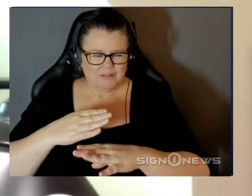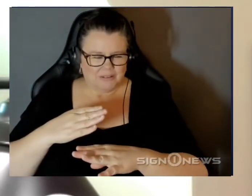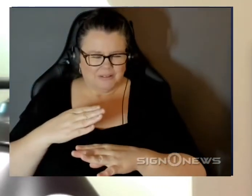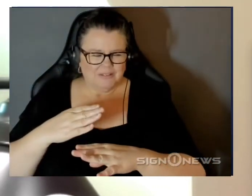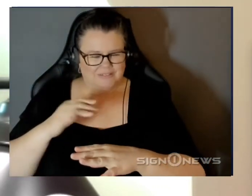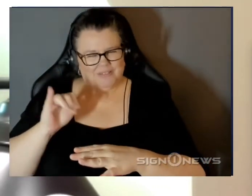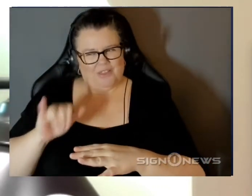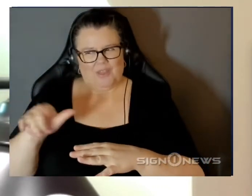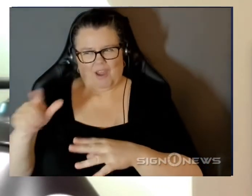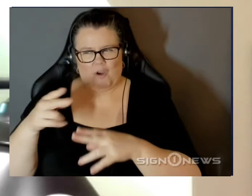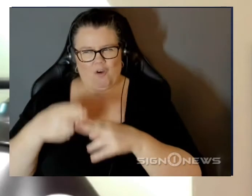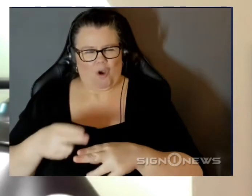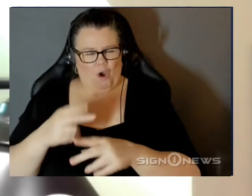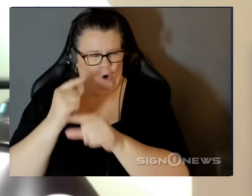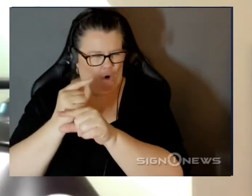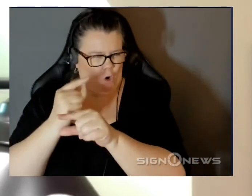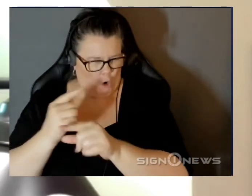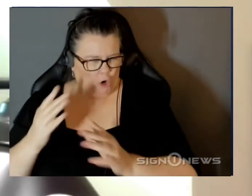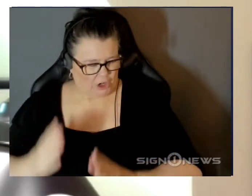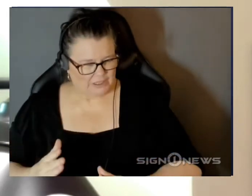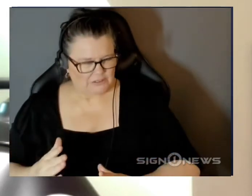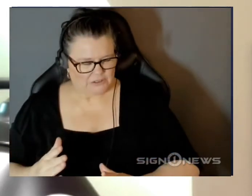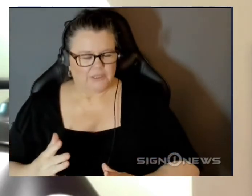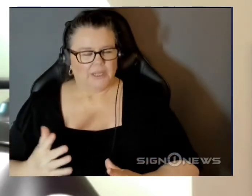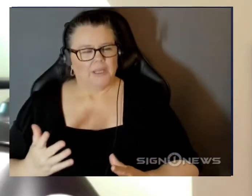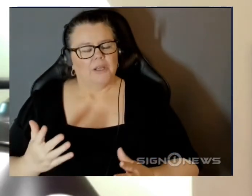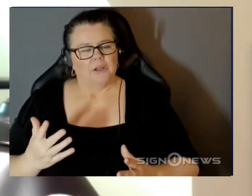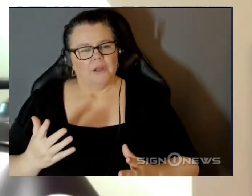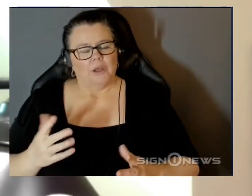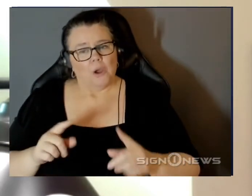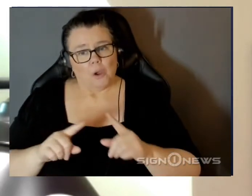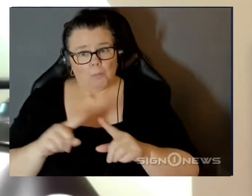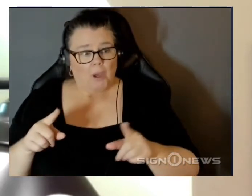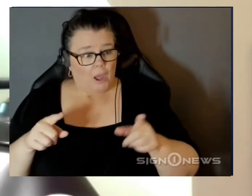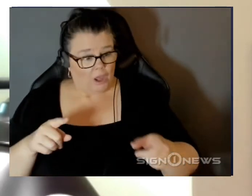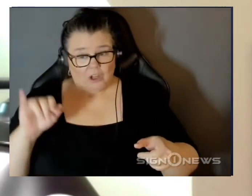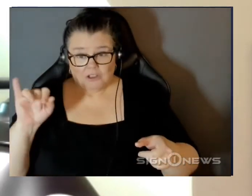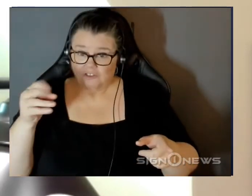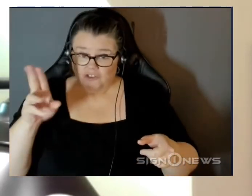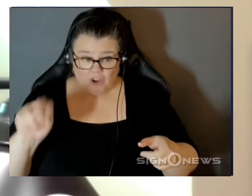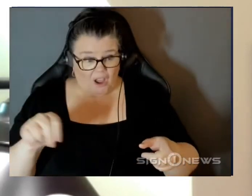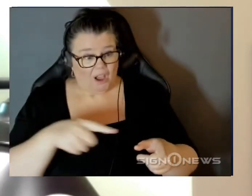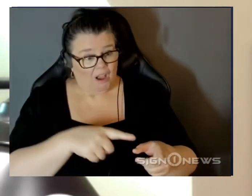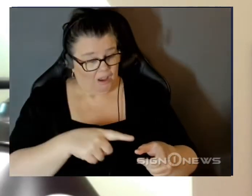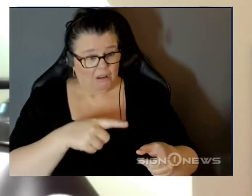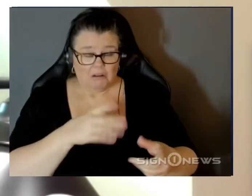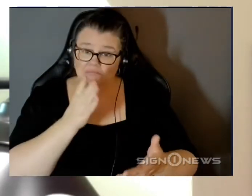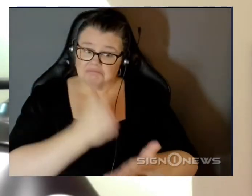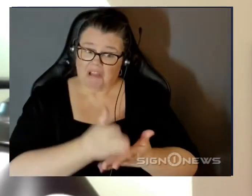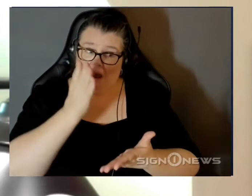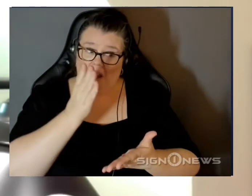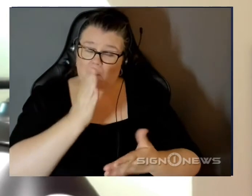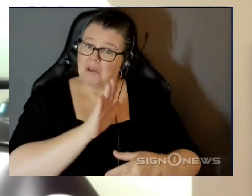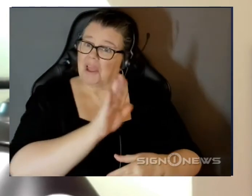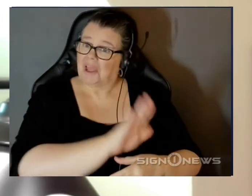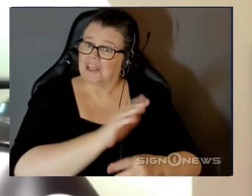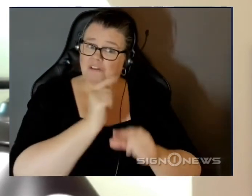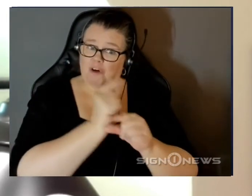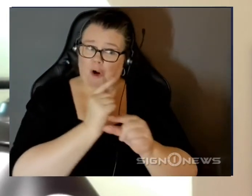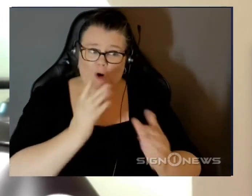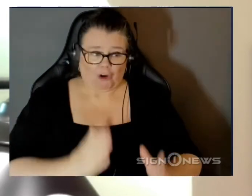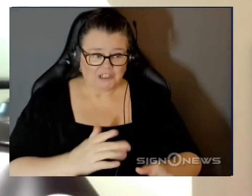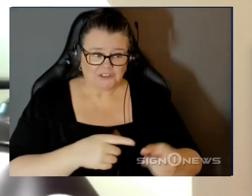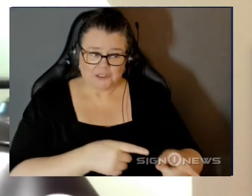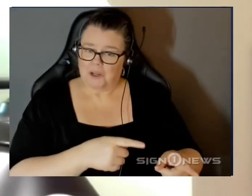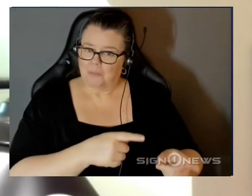experience terminating his guardianship has been vastly easier than Britney Spears's, which is completely counterintuitive,